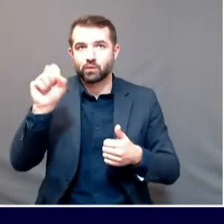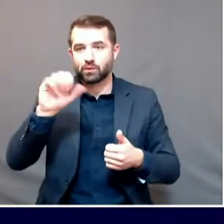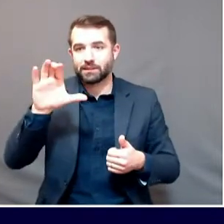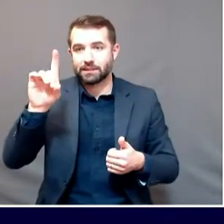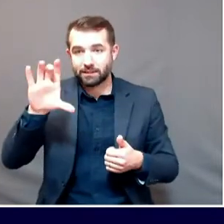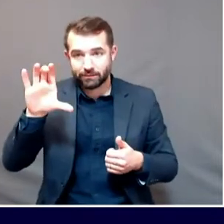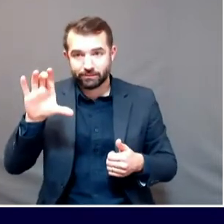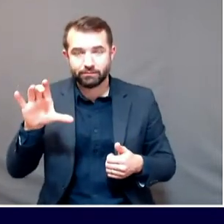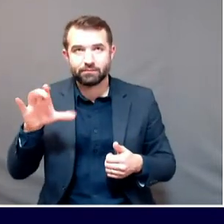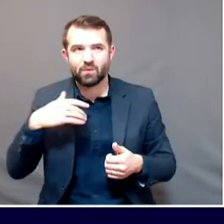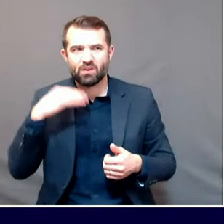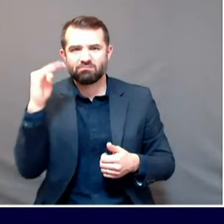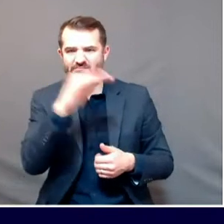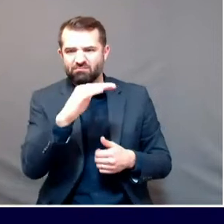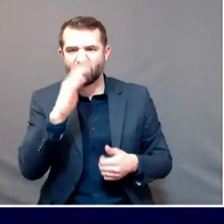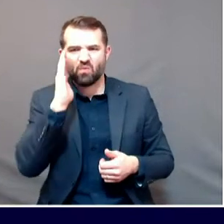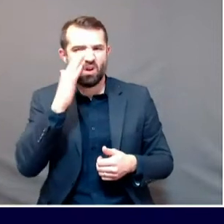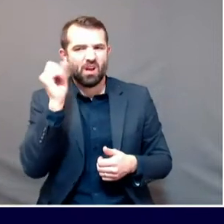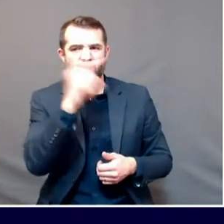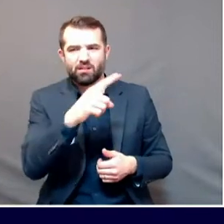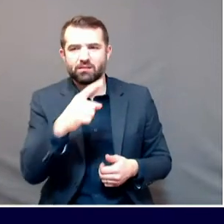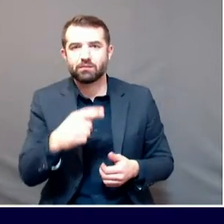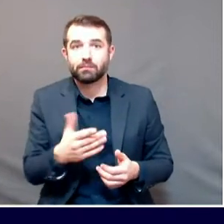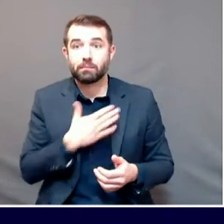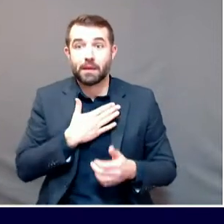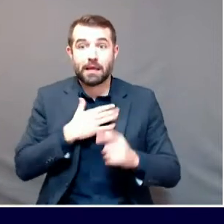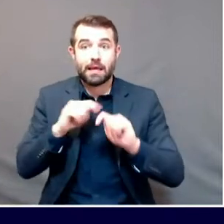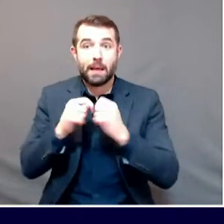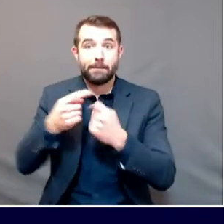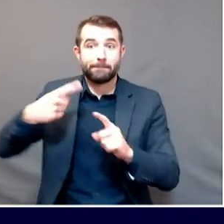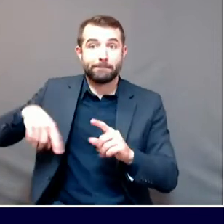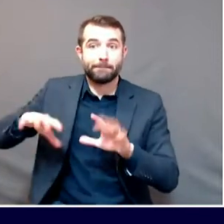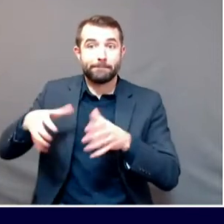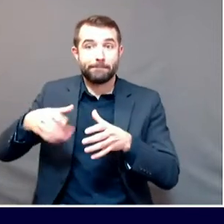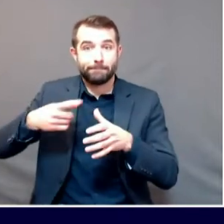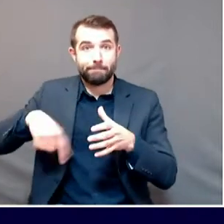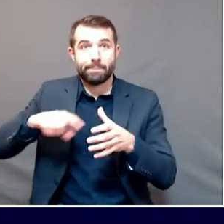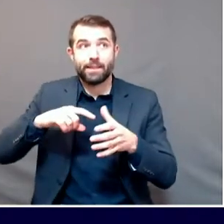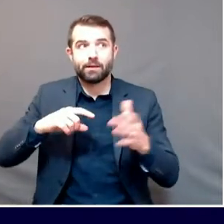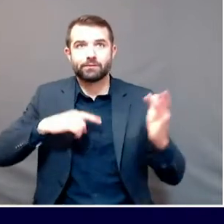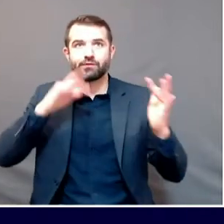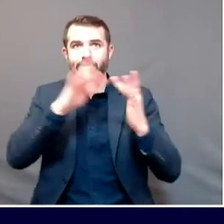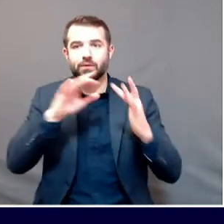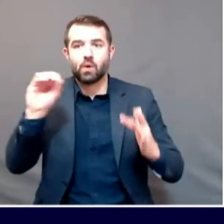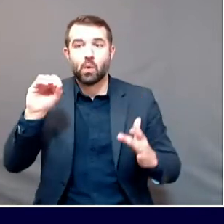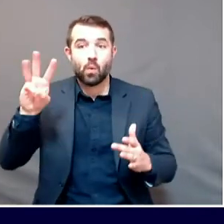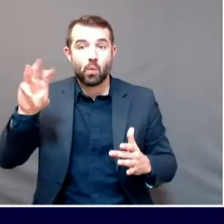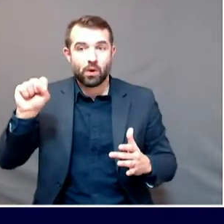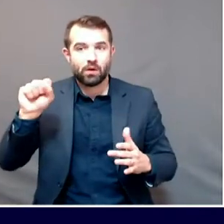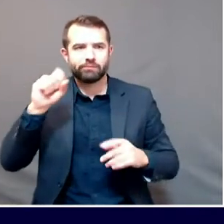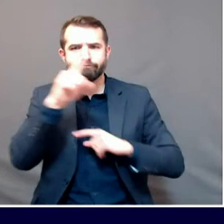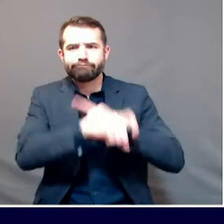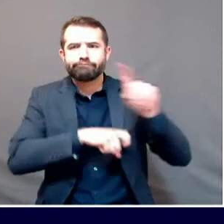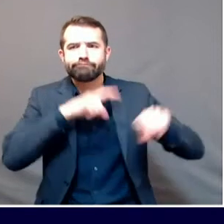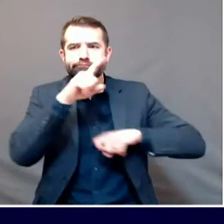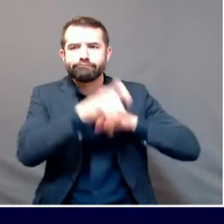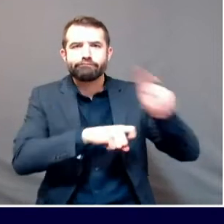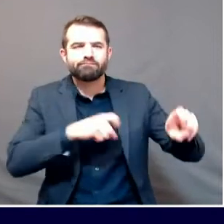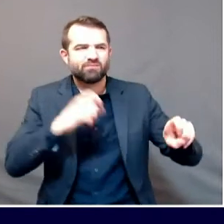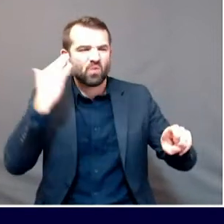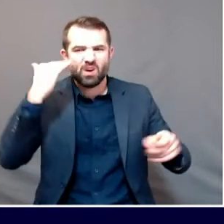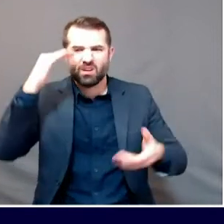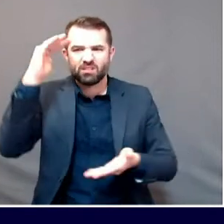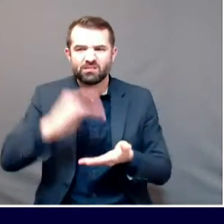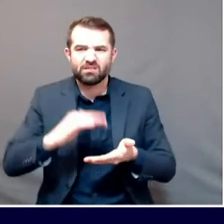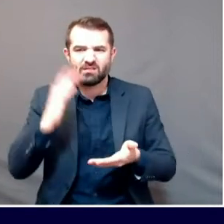well. And I've asked my team to put the question directly to Operation Warp Speed. We're hoping to get clarity, partly for confidence reasons, Don,